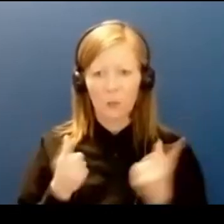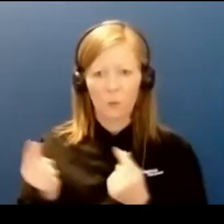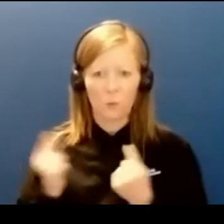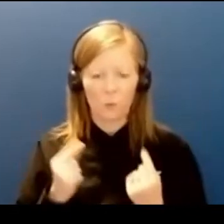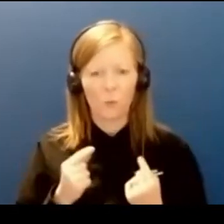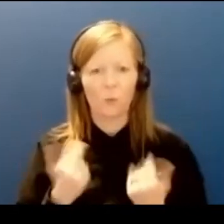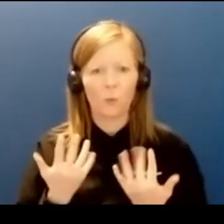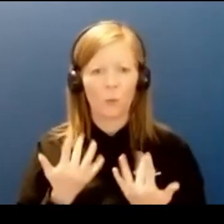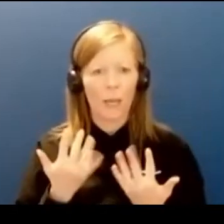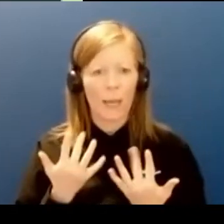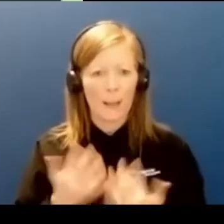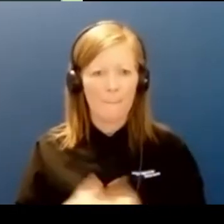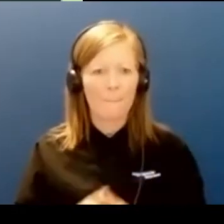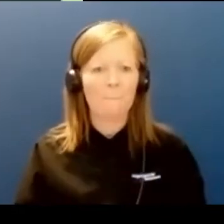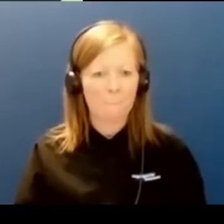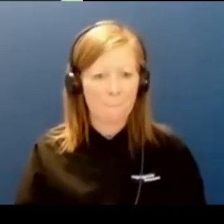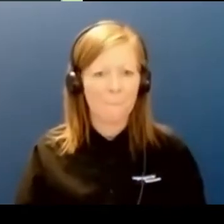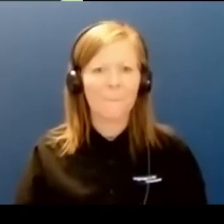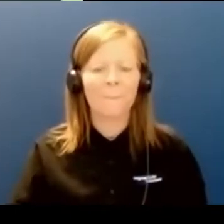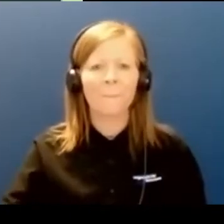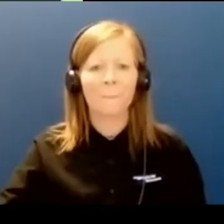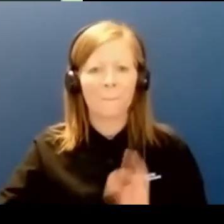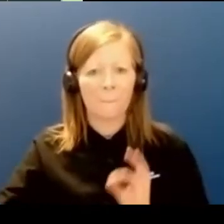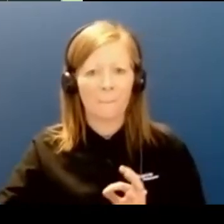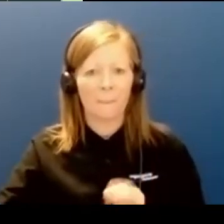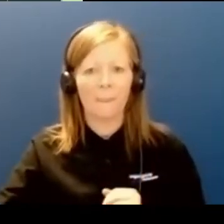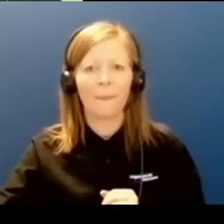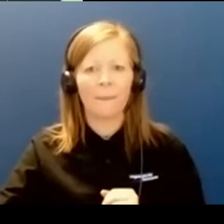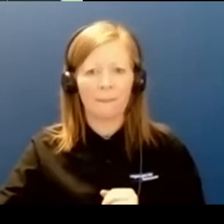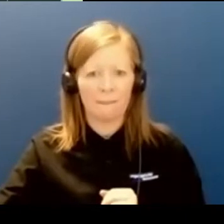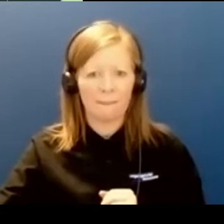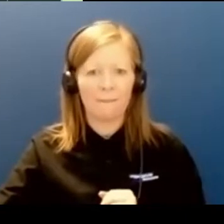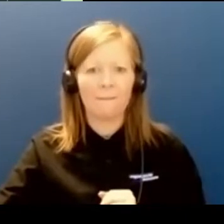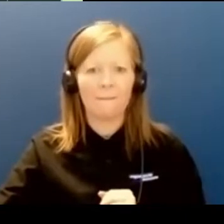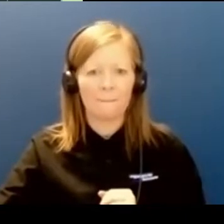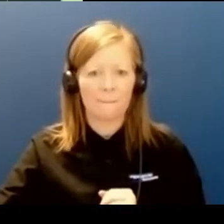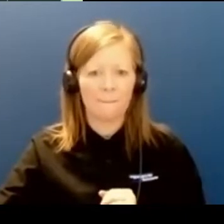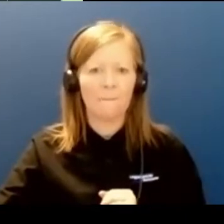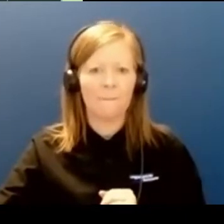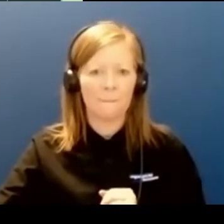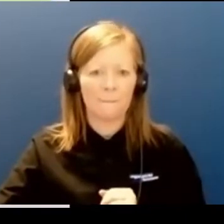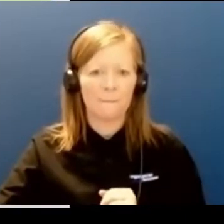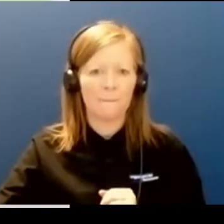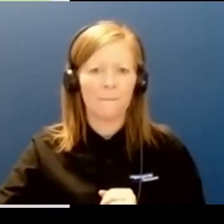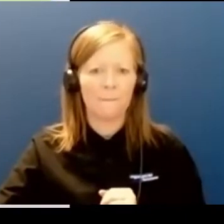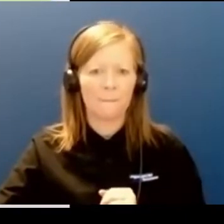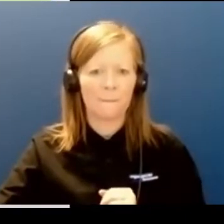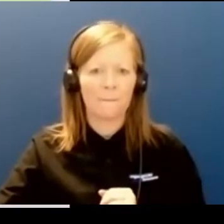Let me see. Oh, there we go. Okay. Okay.